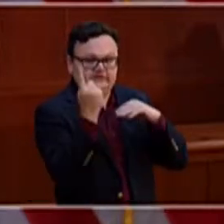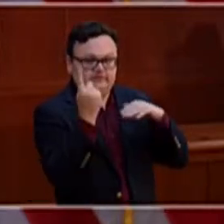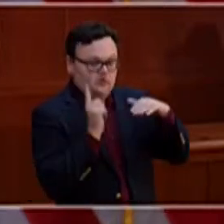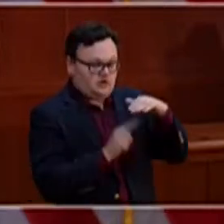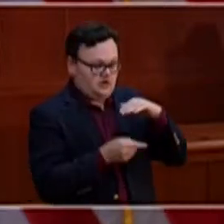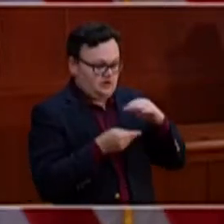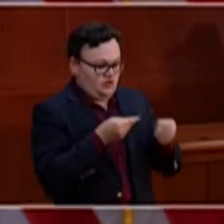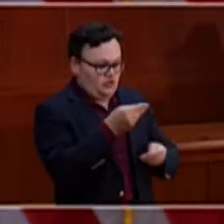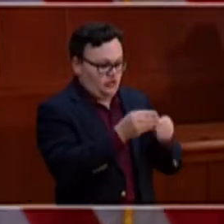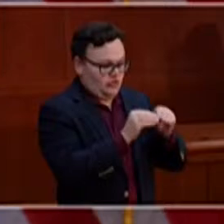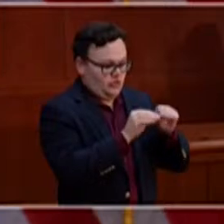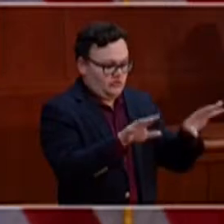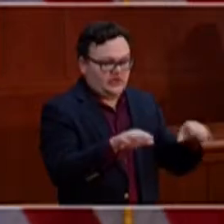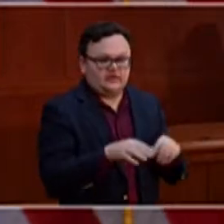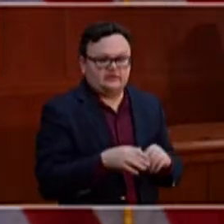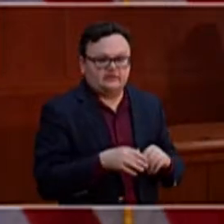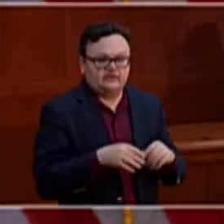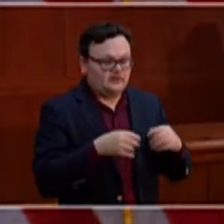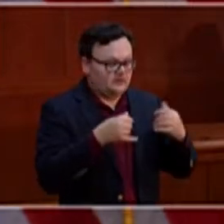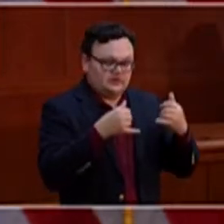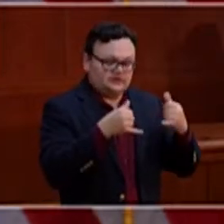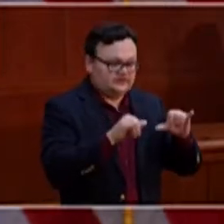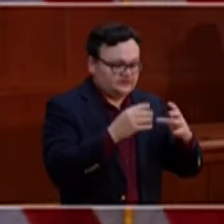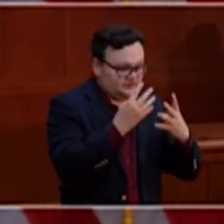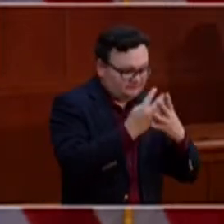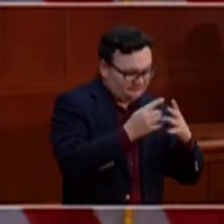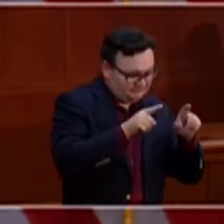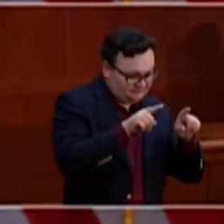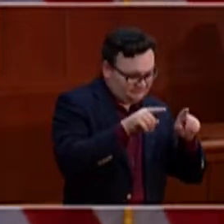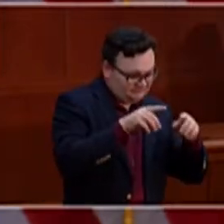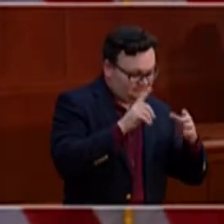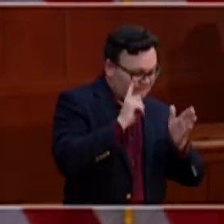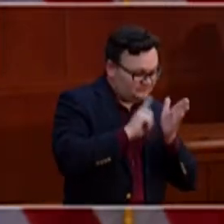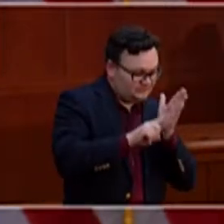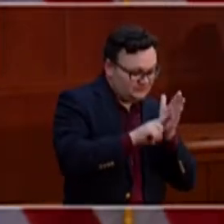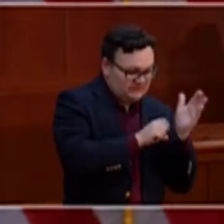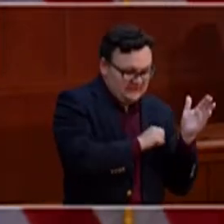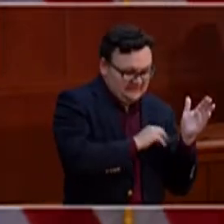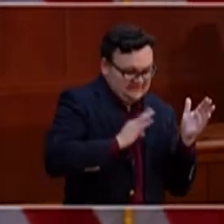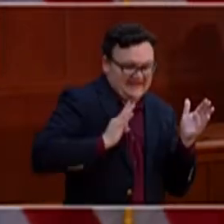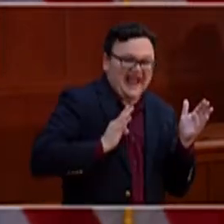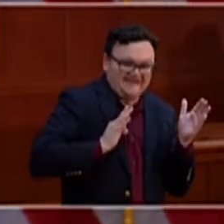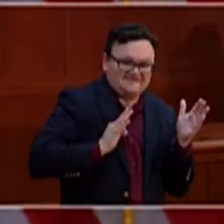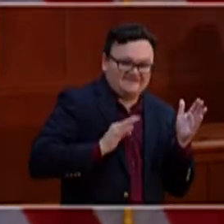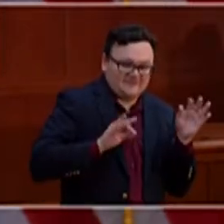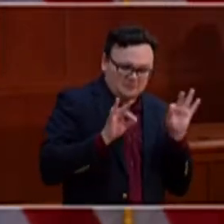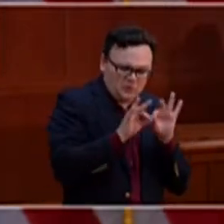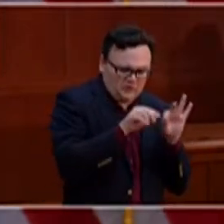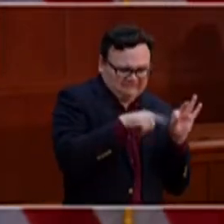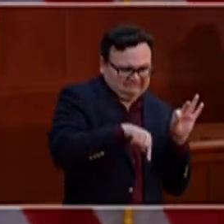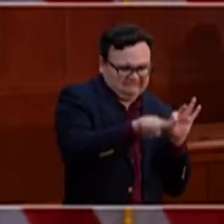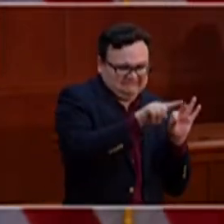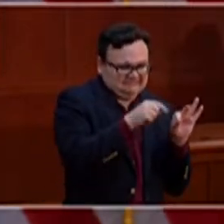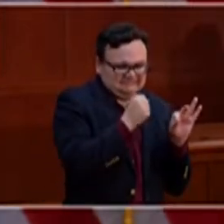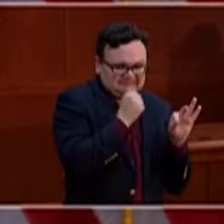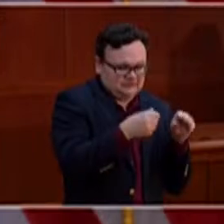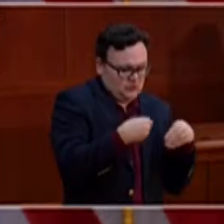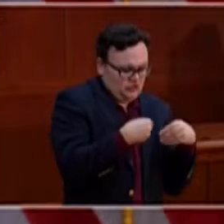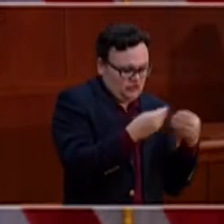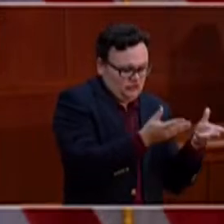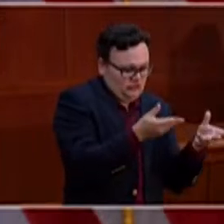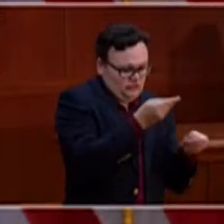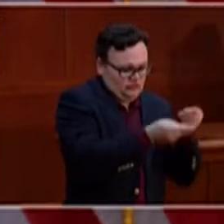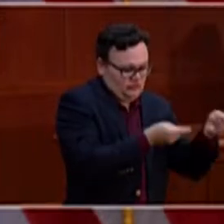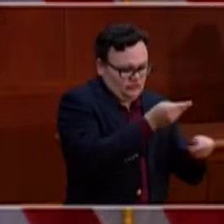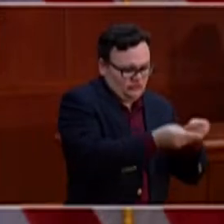asymptomatic staff, you know, still bring it in, and that's hard enough. But it's been a big burden. And, you know, the minute that we think that we're